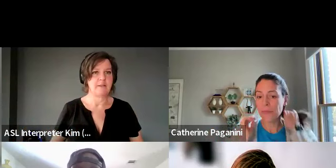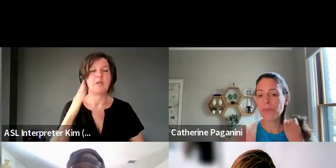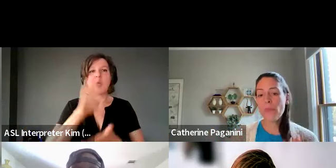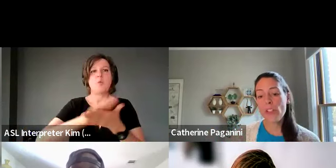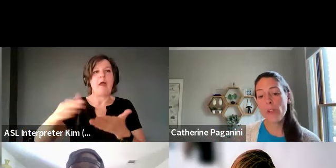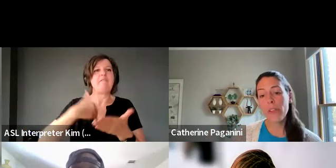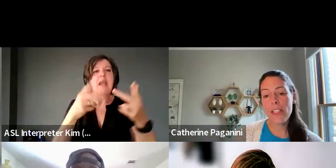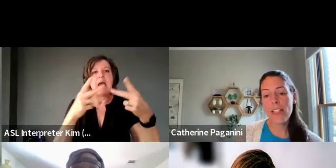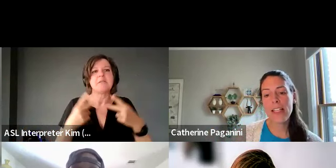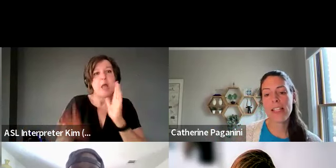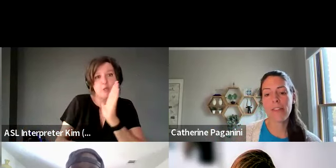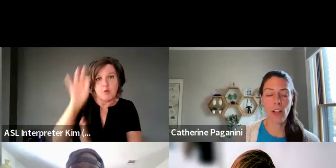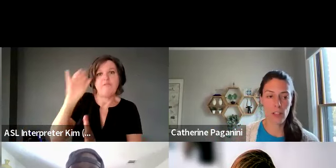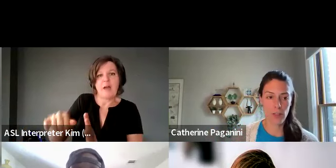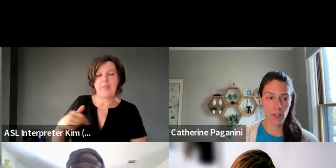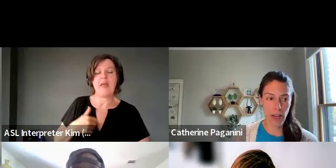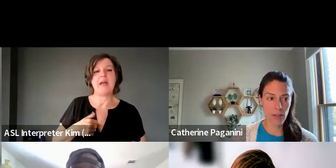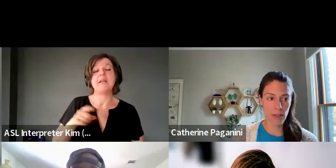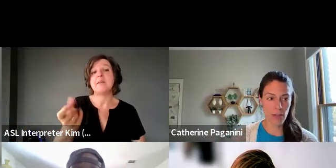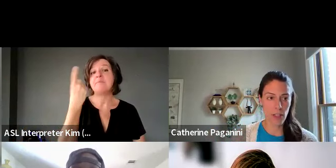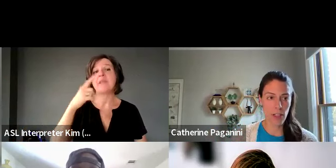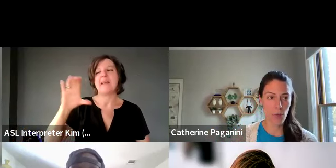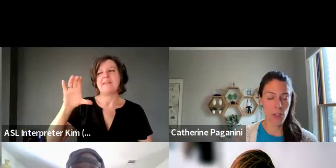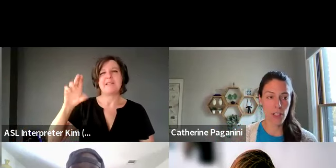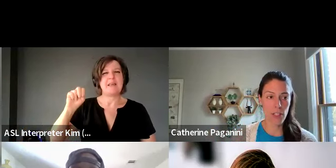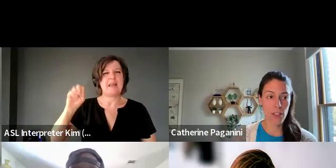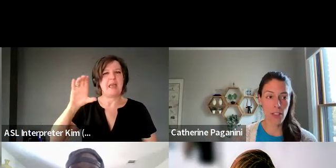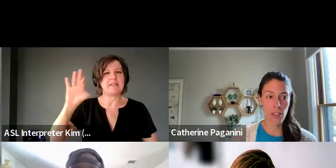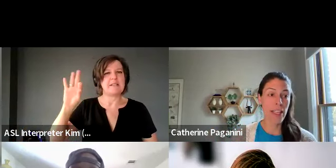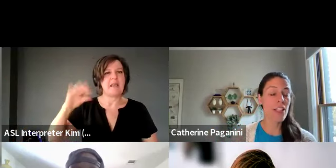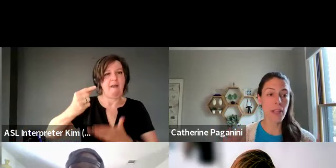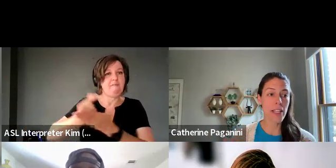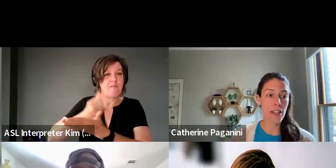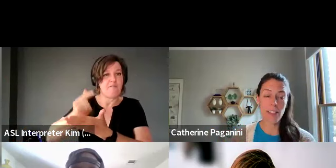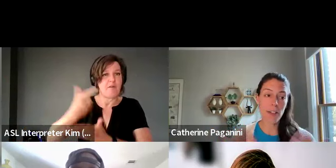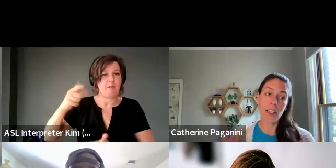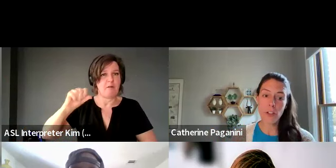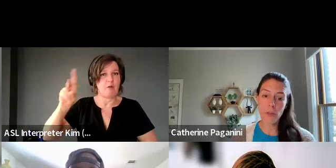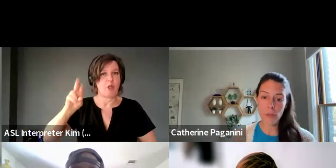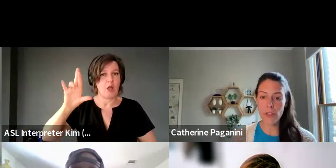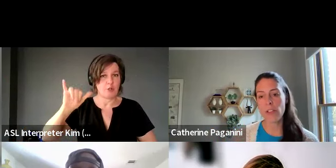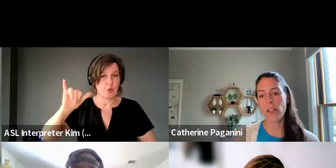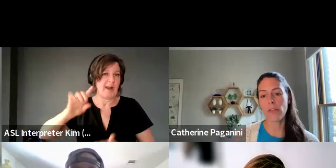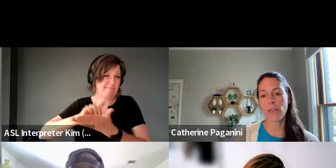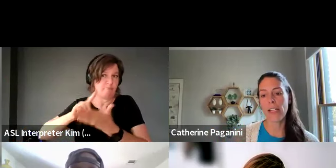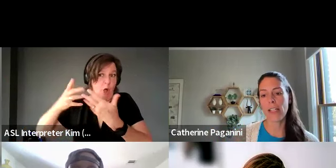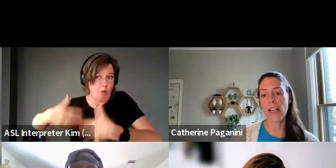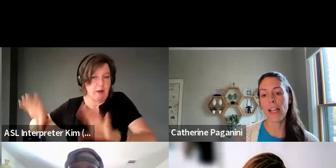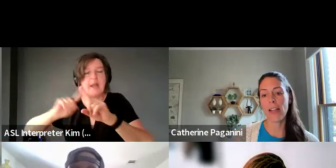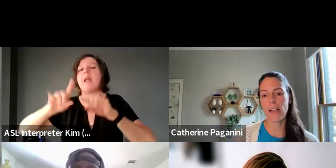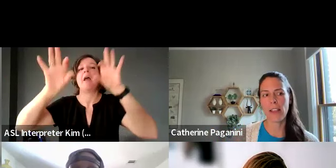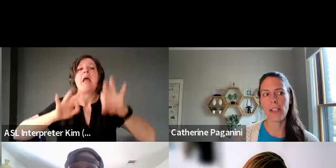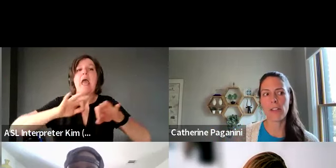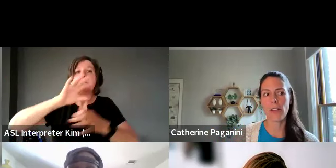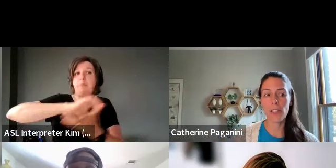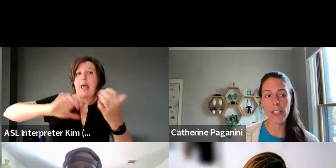And so there is a CNCF glossary already, which is explaining cloud native terms, right? And